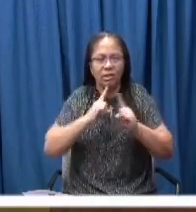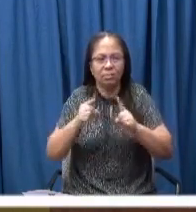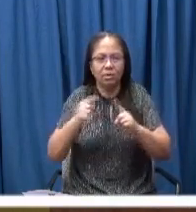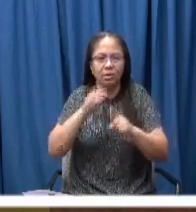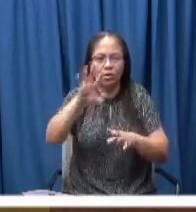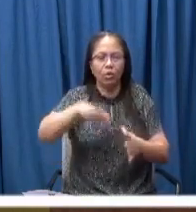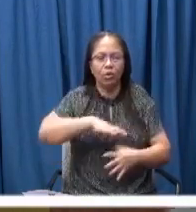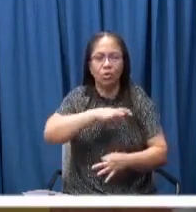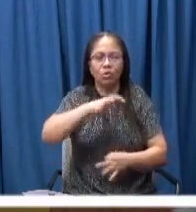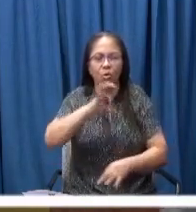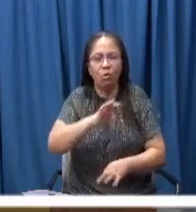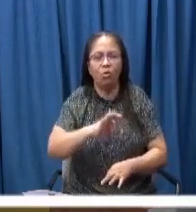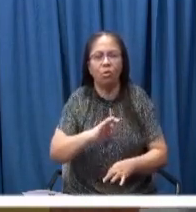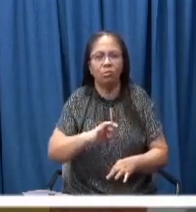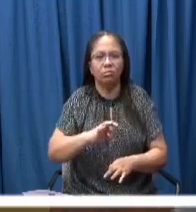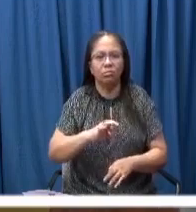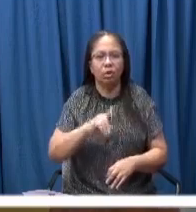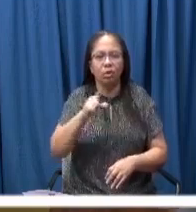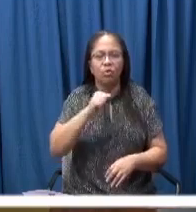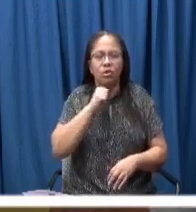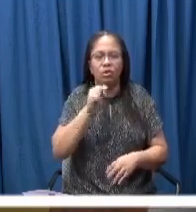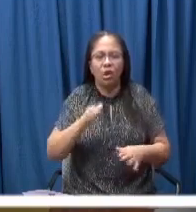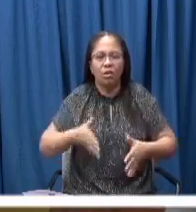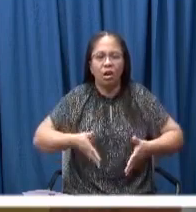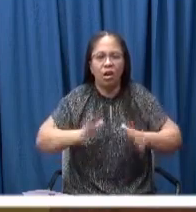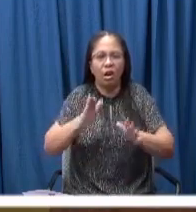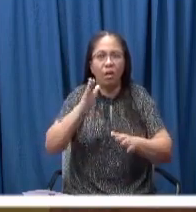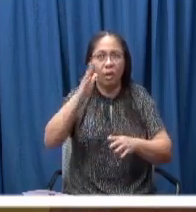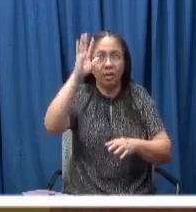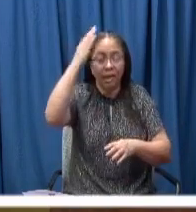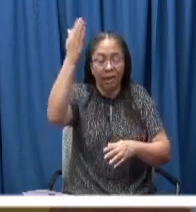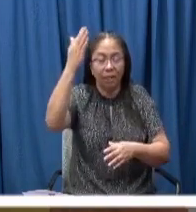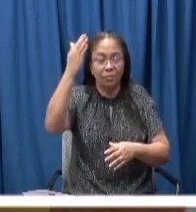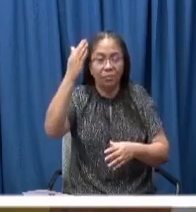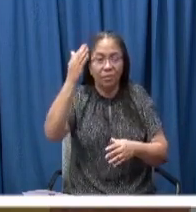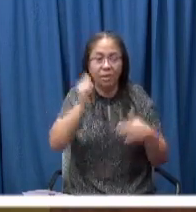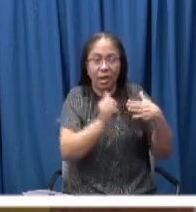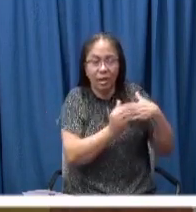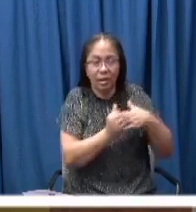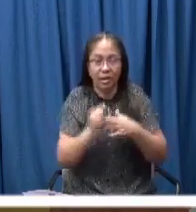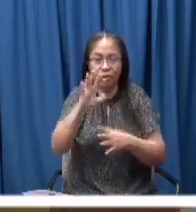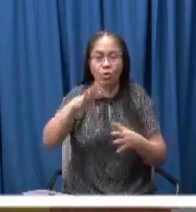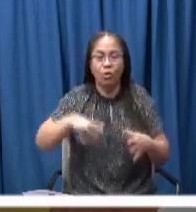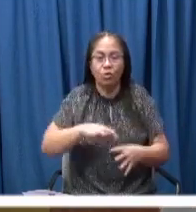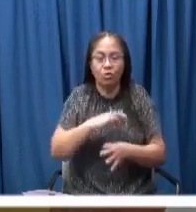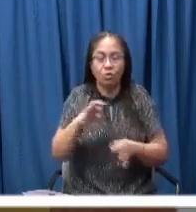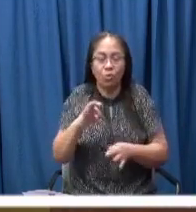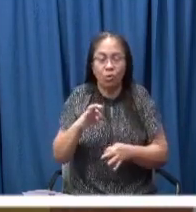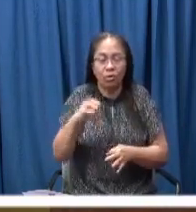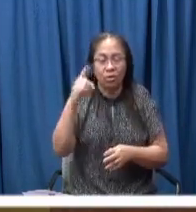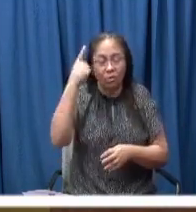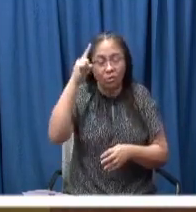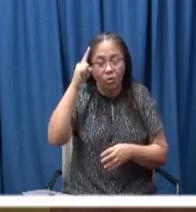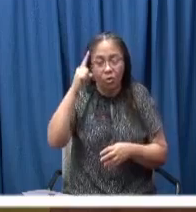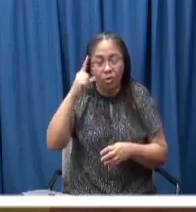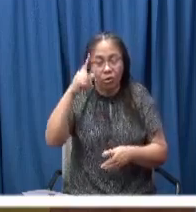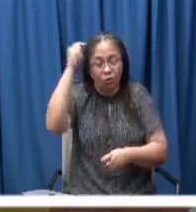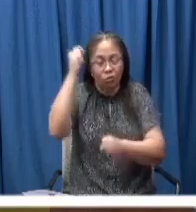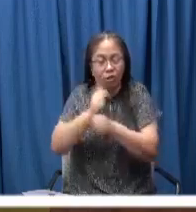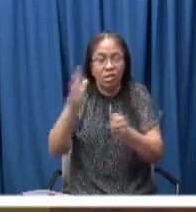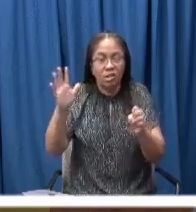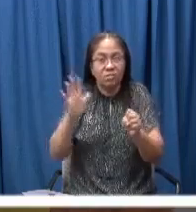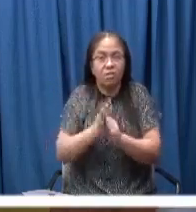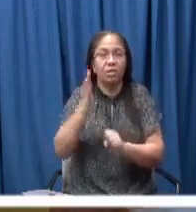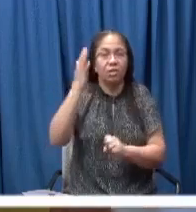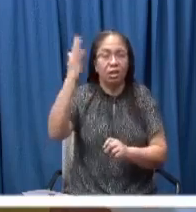soul. You're not allowing the Good Shepherd to shepherd your soul into that place where you can trust him and where when he